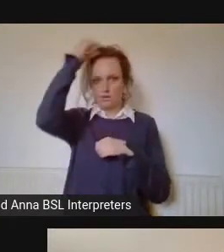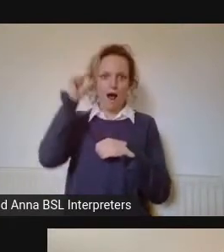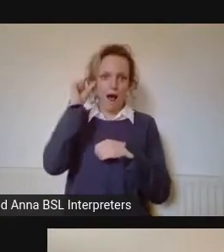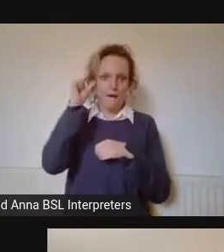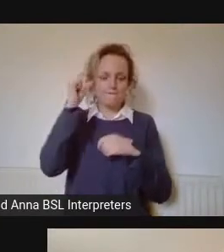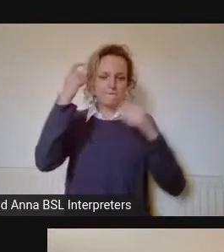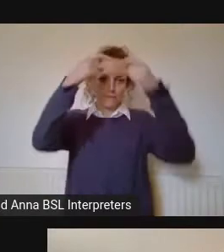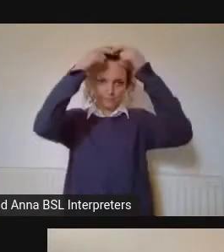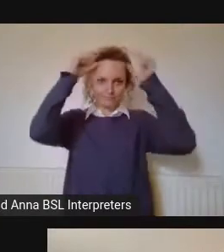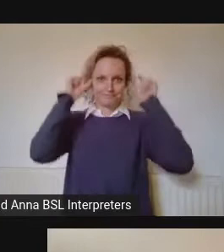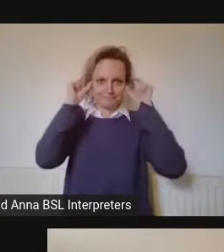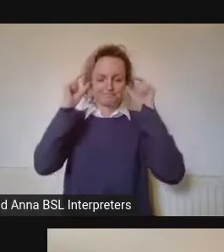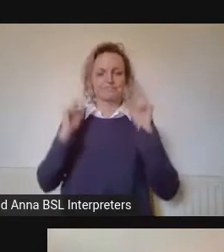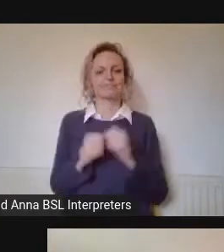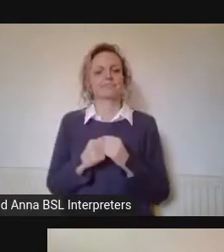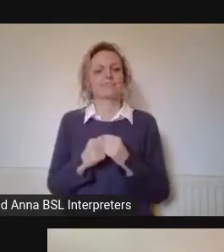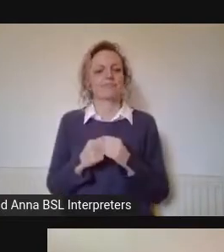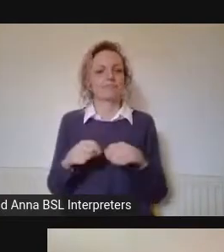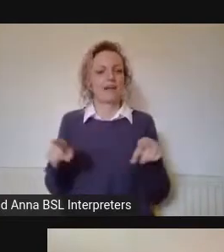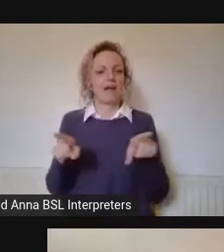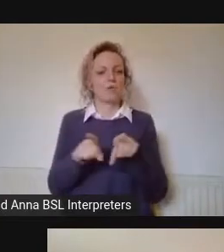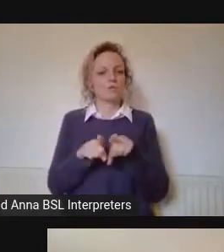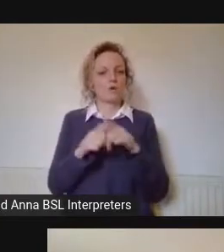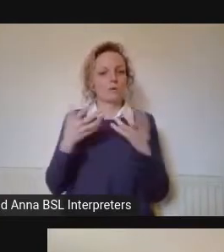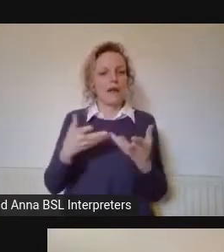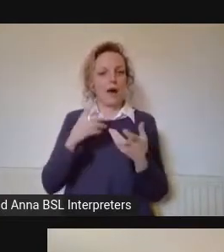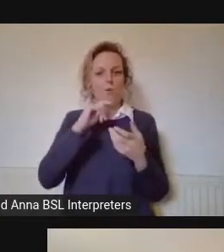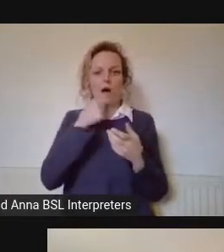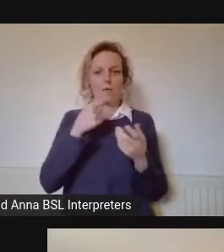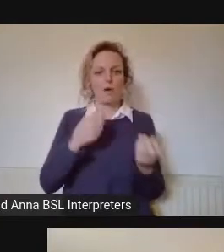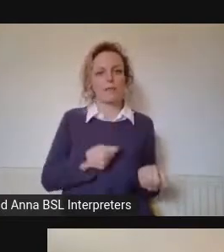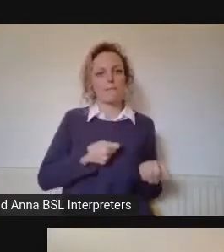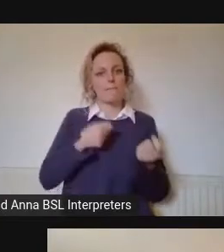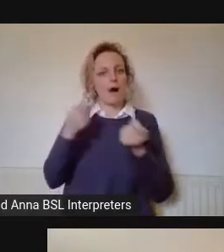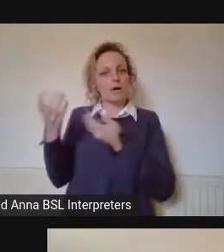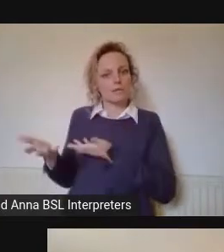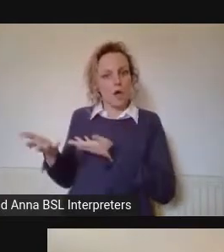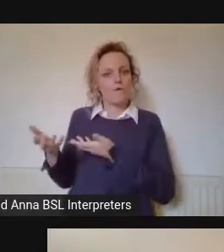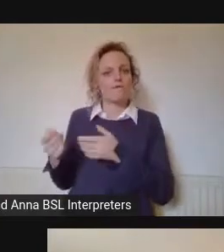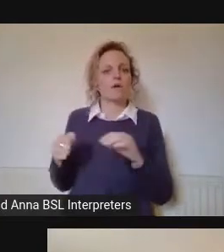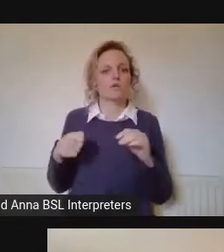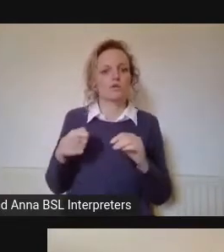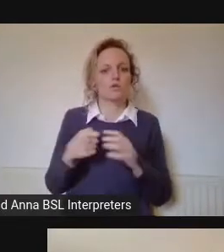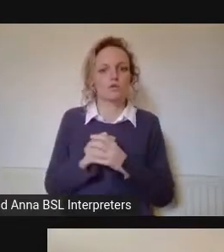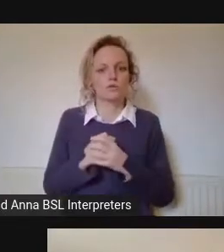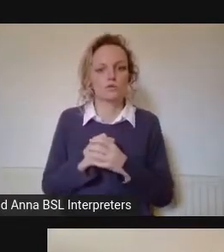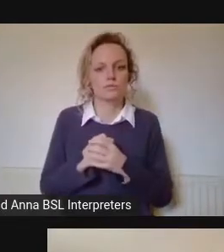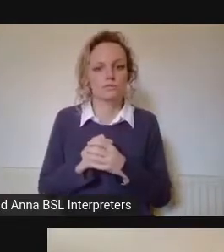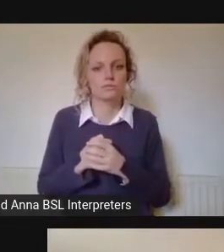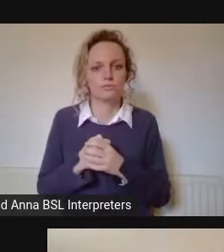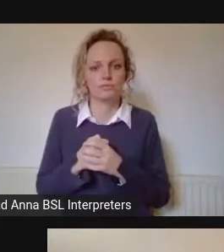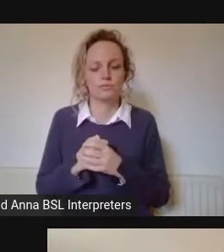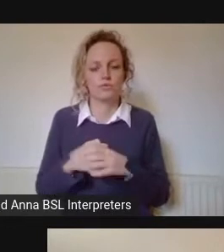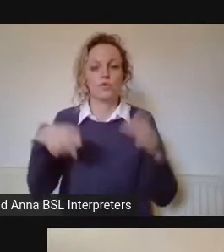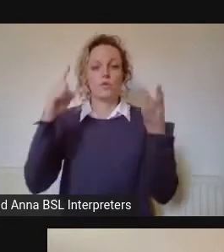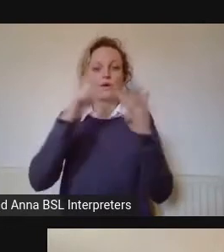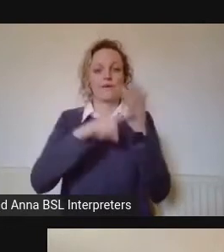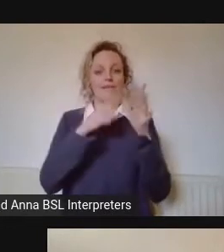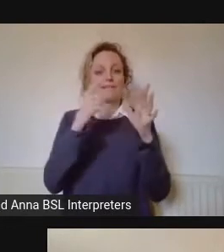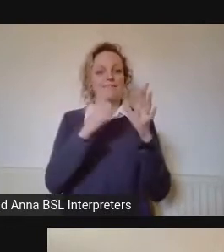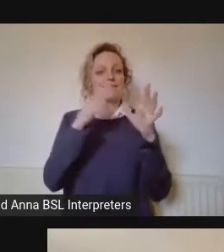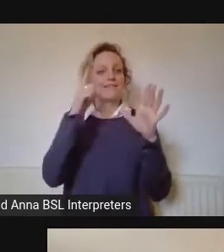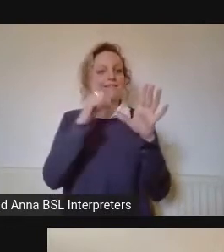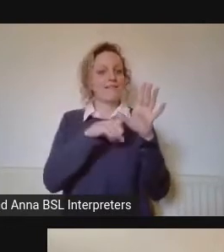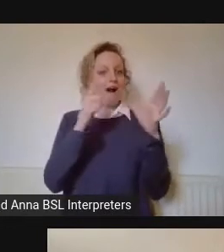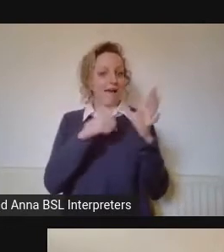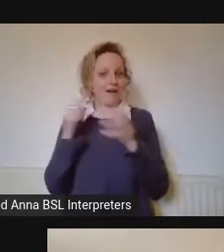head, and I will pass on now to Jaya to introduce, and each one of the speakers